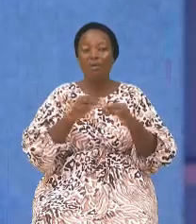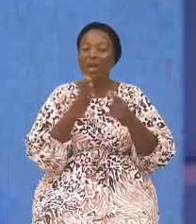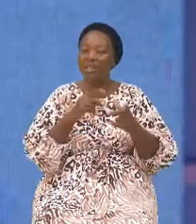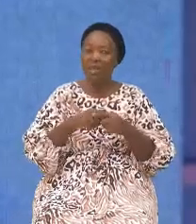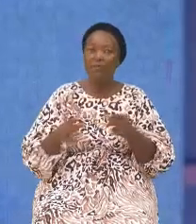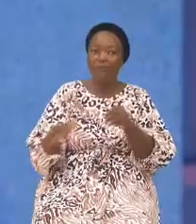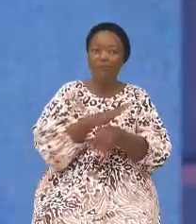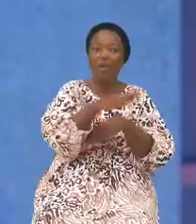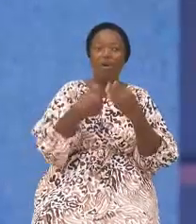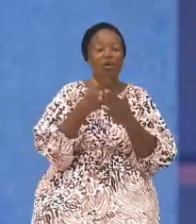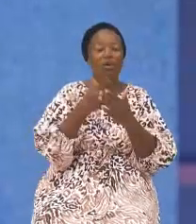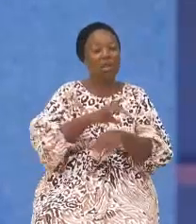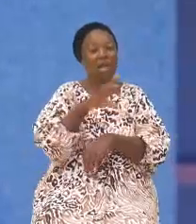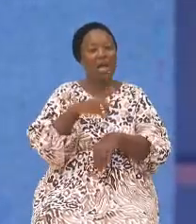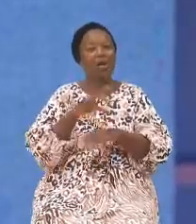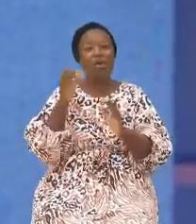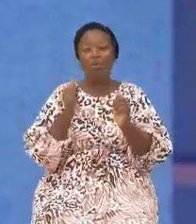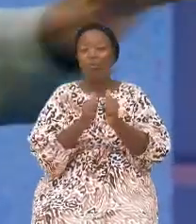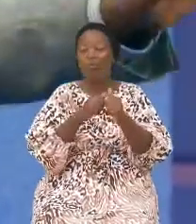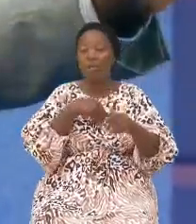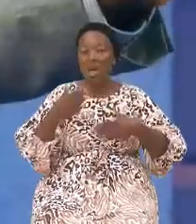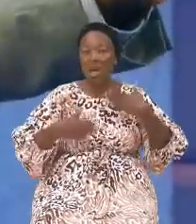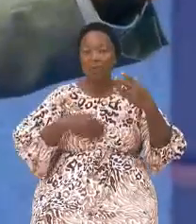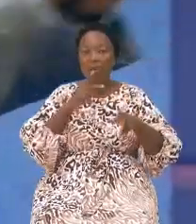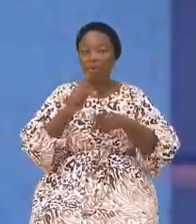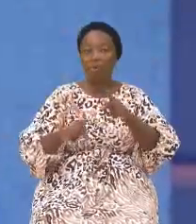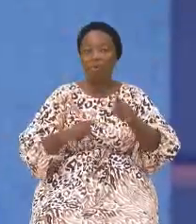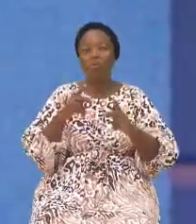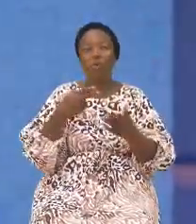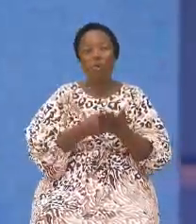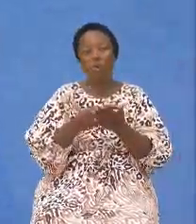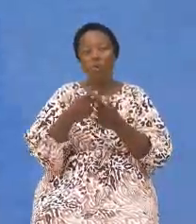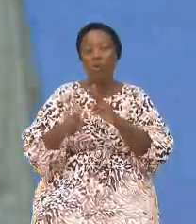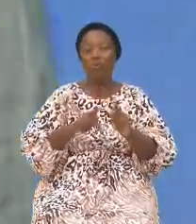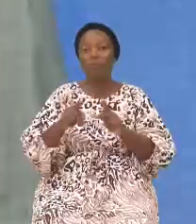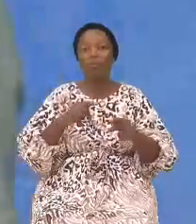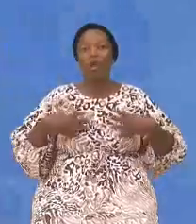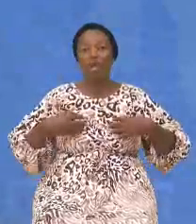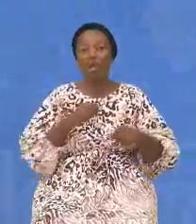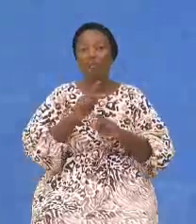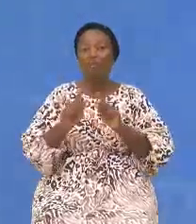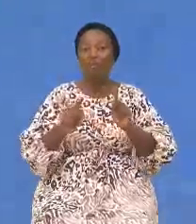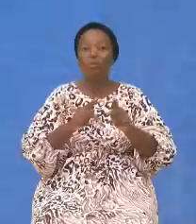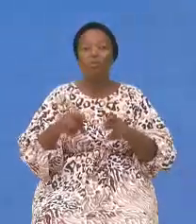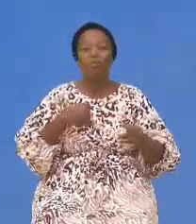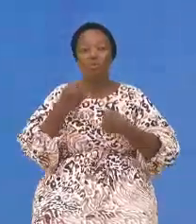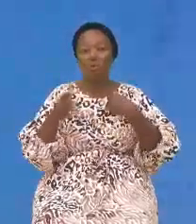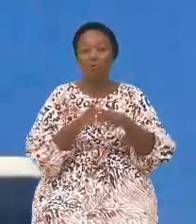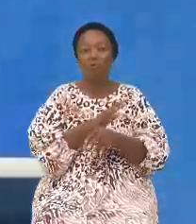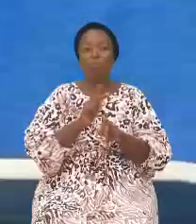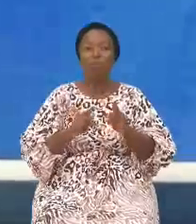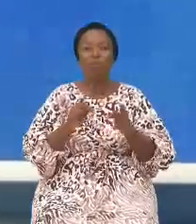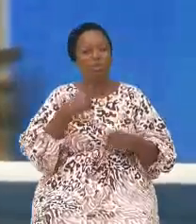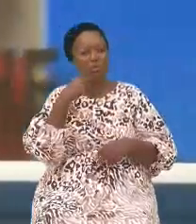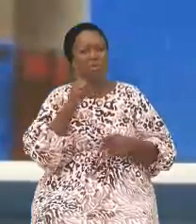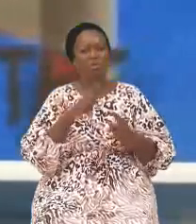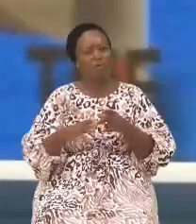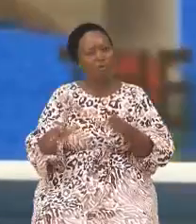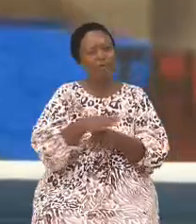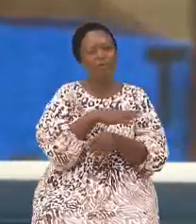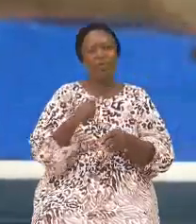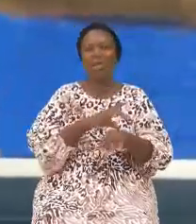kind and replenish the earth. Fill up the earth with happy people, holy people, healthy